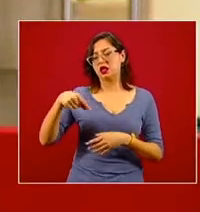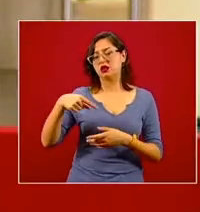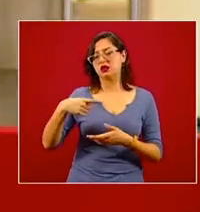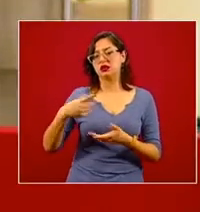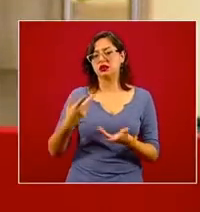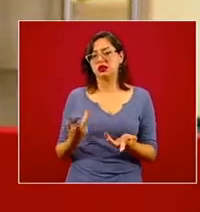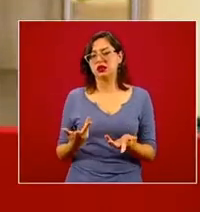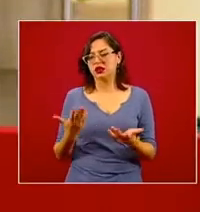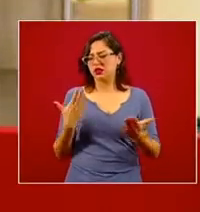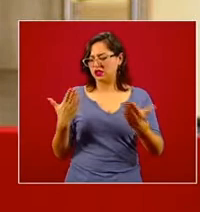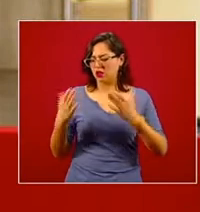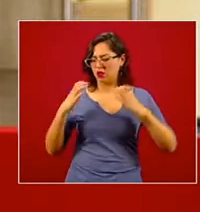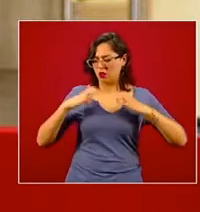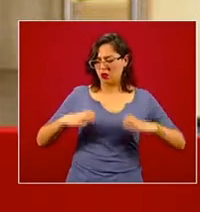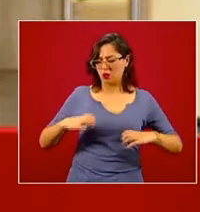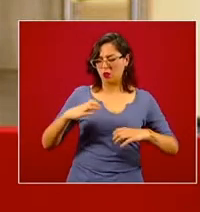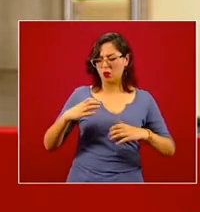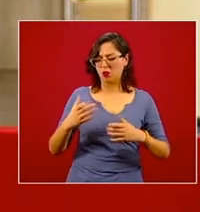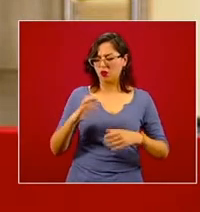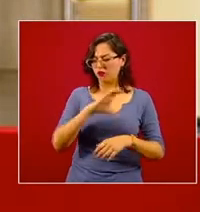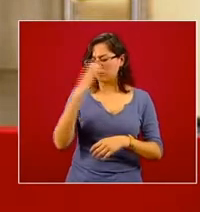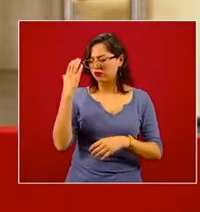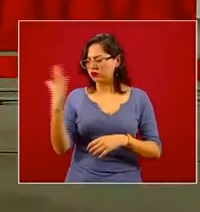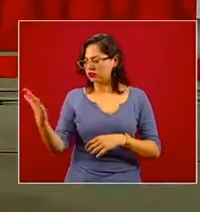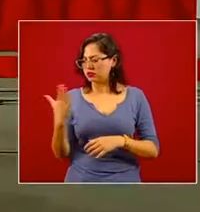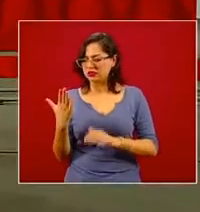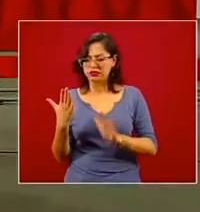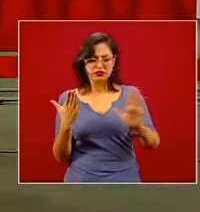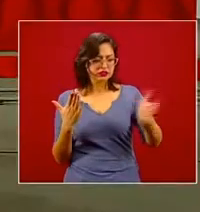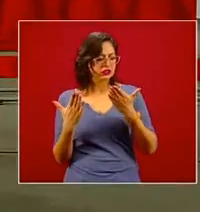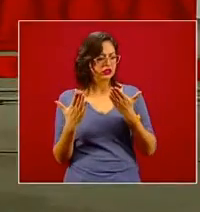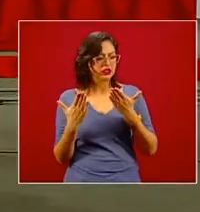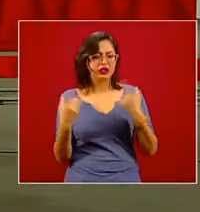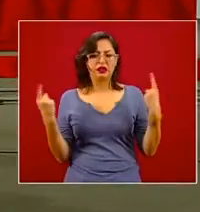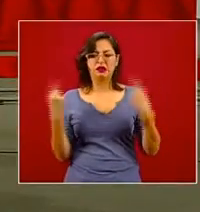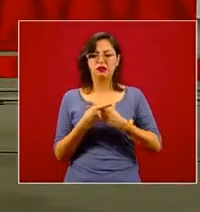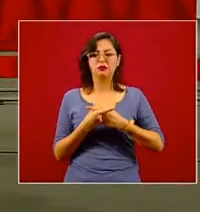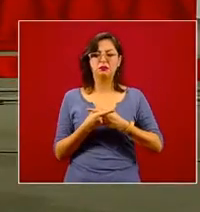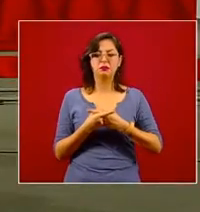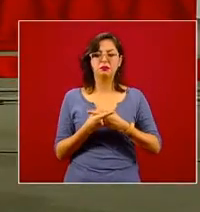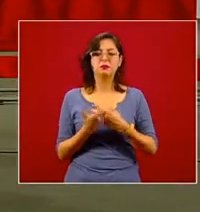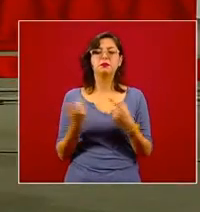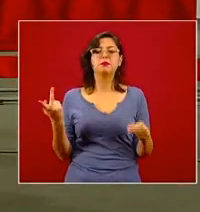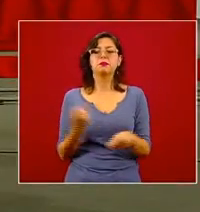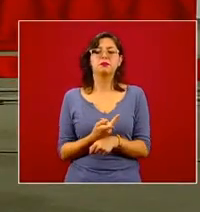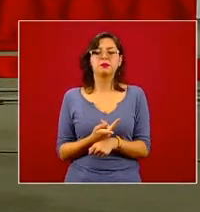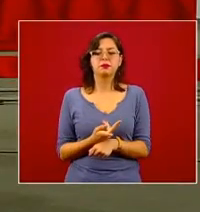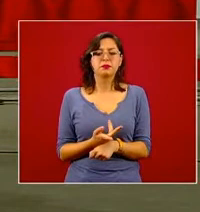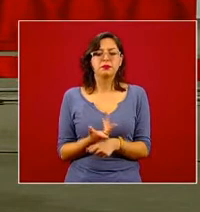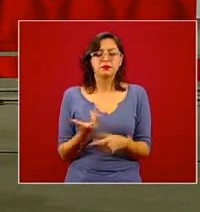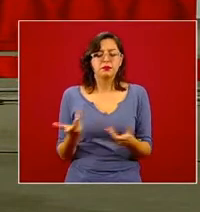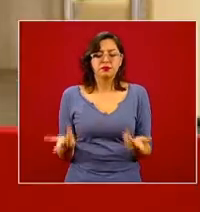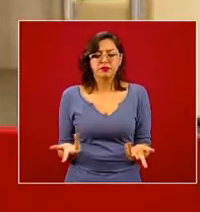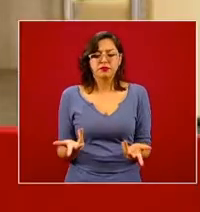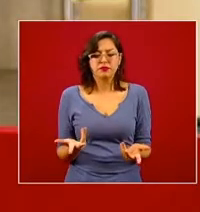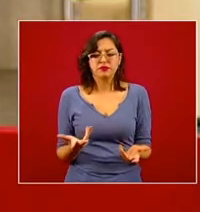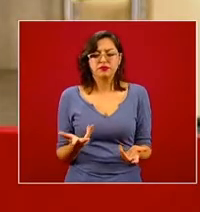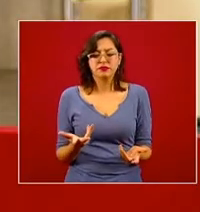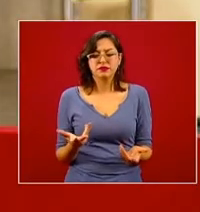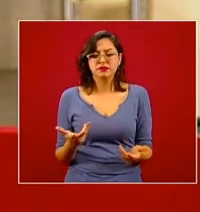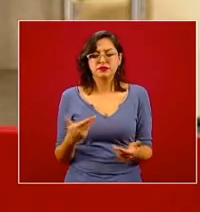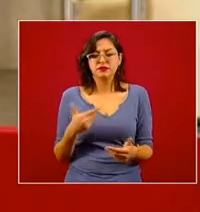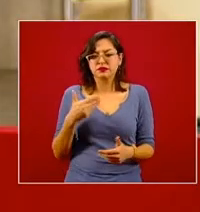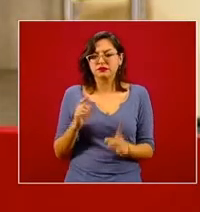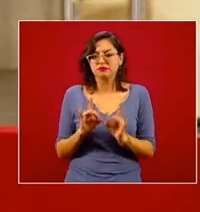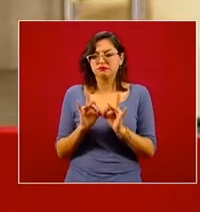need to pues know tampoco because this correspondían al person's señor Pedro. Entonces remains are still aquí hay un missing. problema en el que queremos saber cuáles serían las So consecuencias we have a